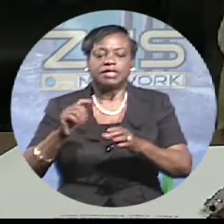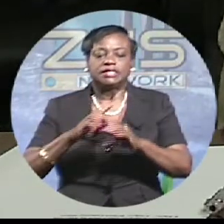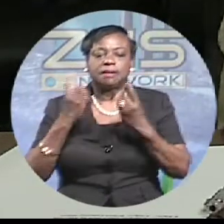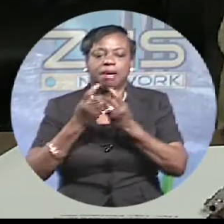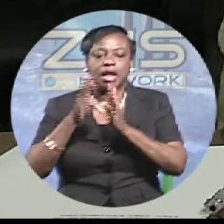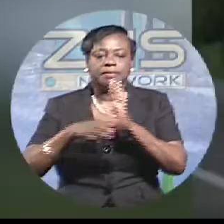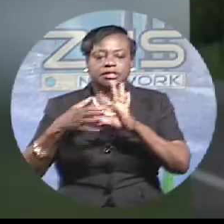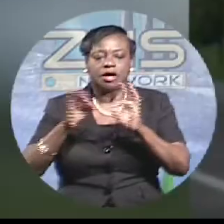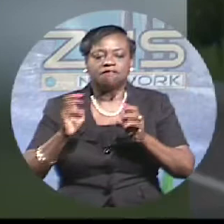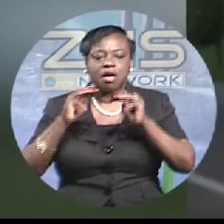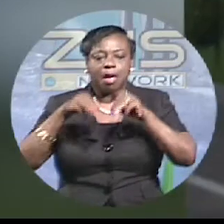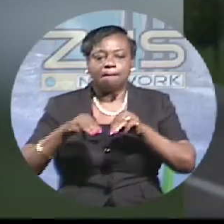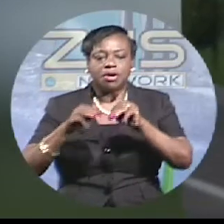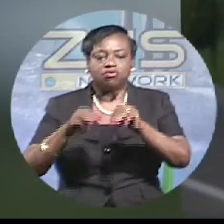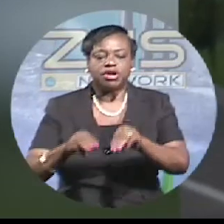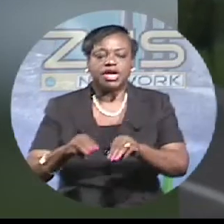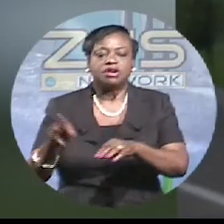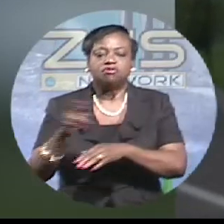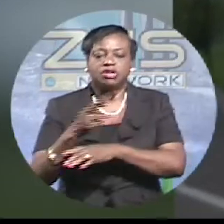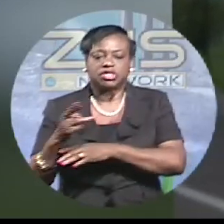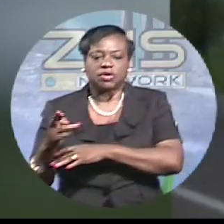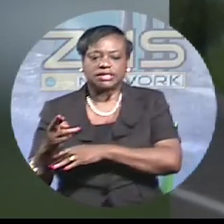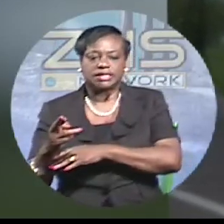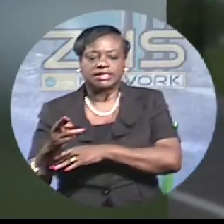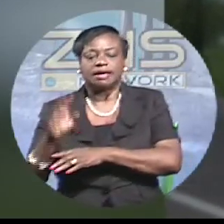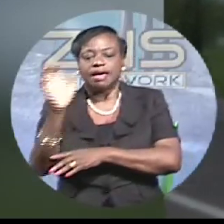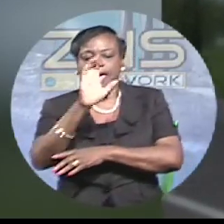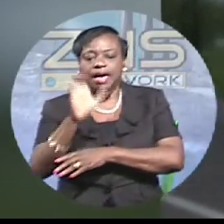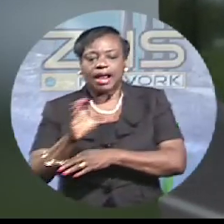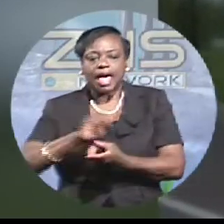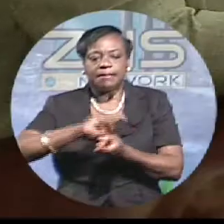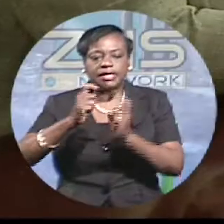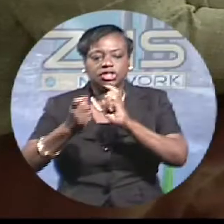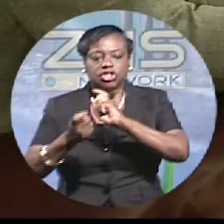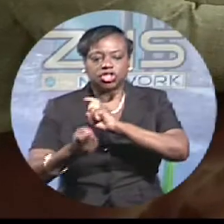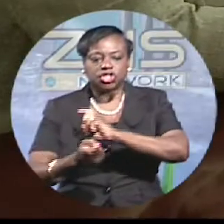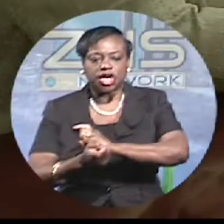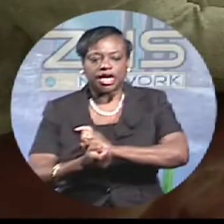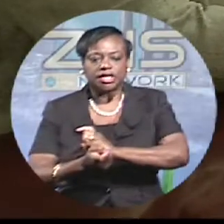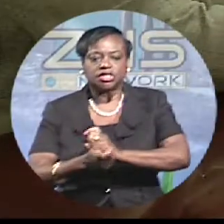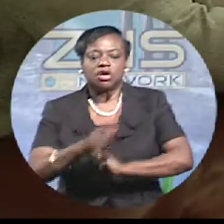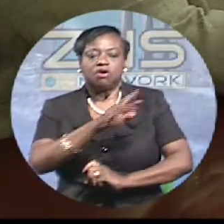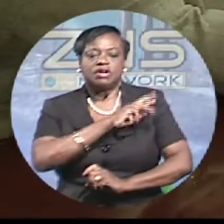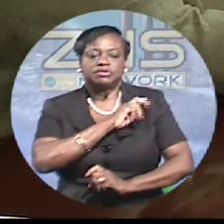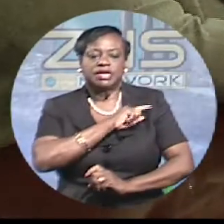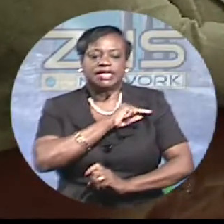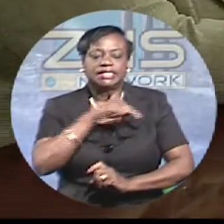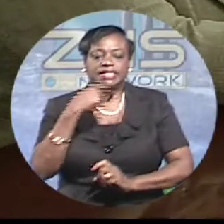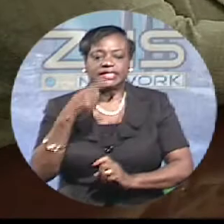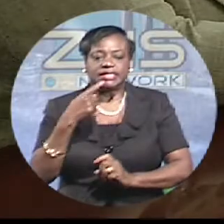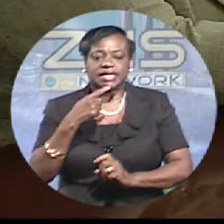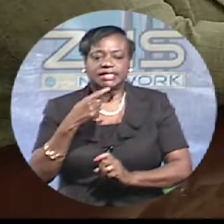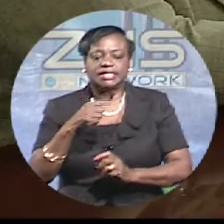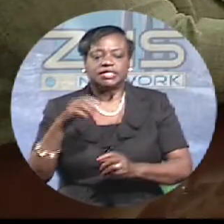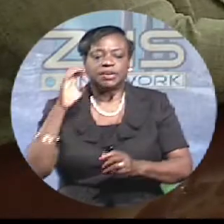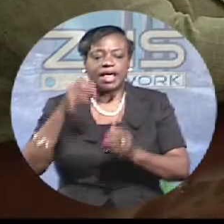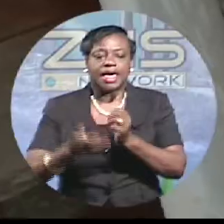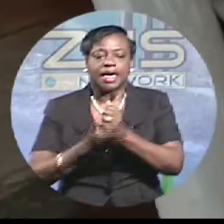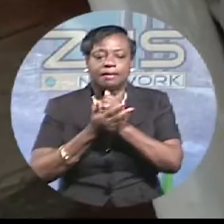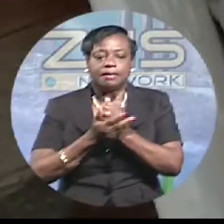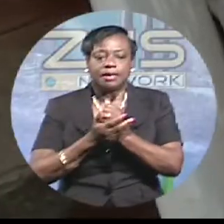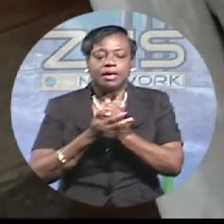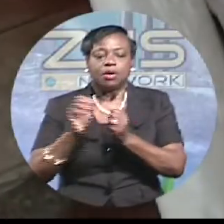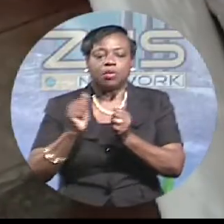Marine Resources. Apart from climate change, Mitchell said participants will focus on improving the sustainable development of their